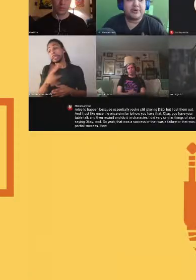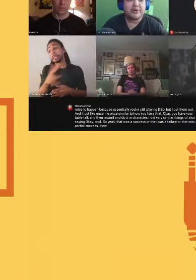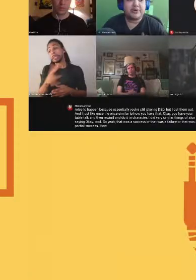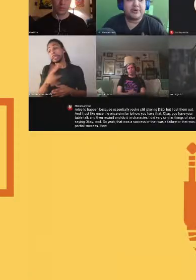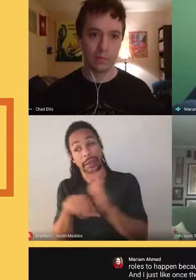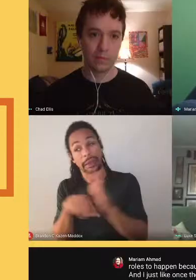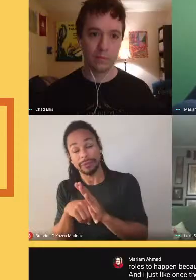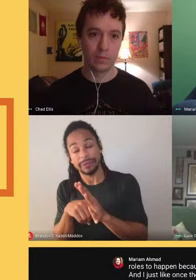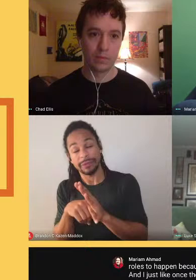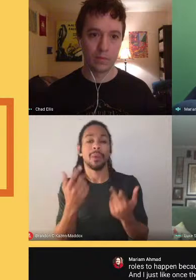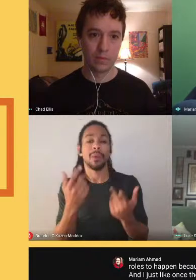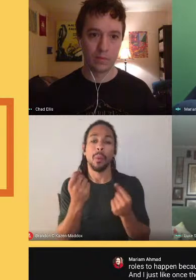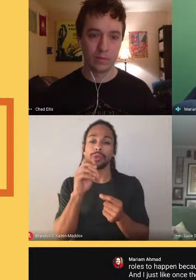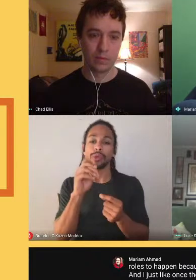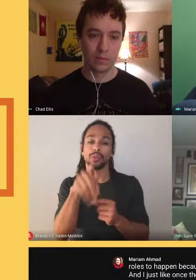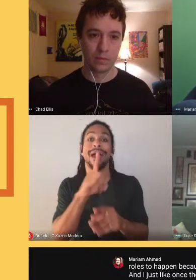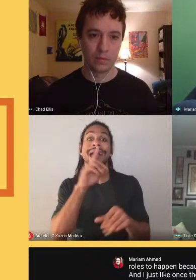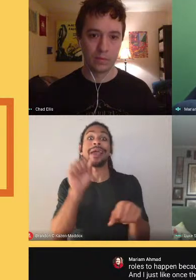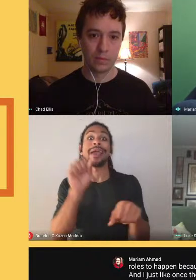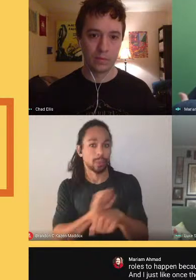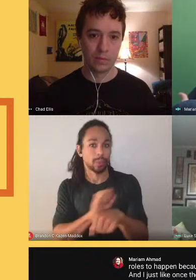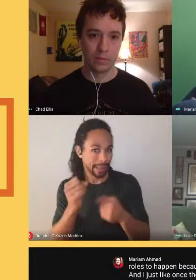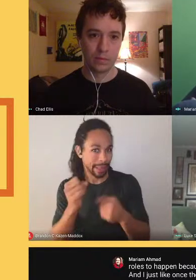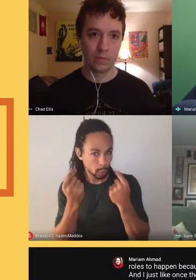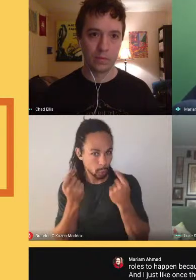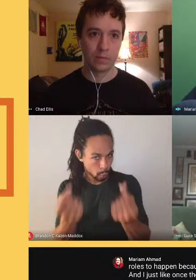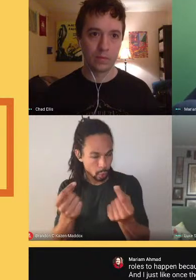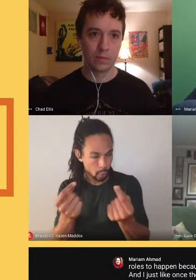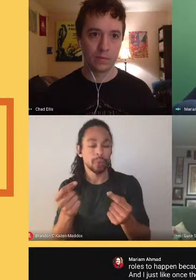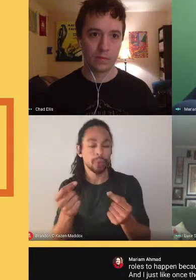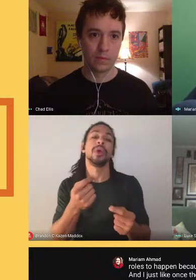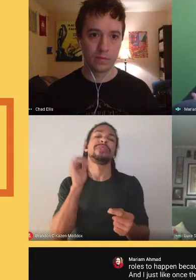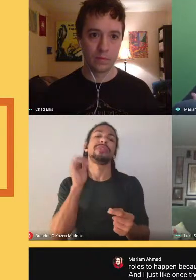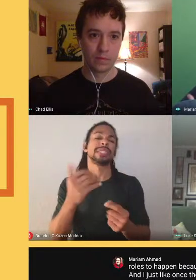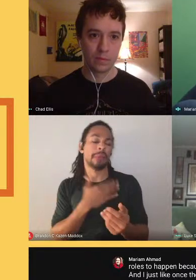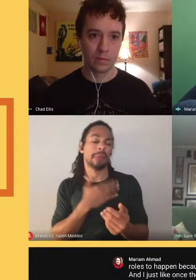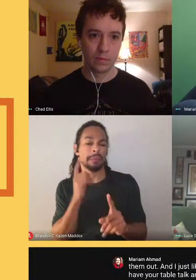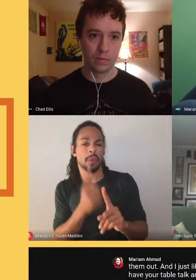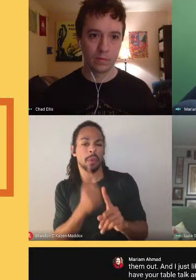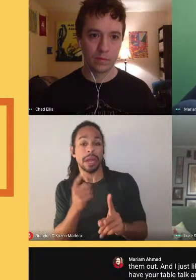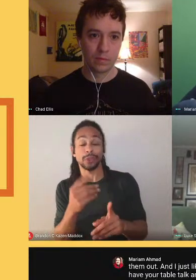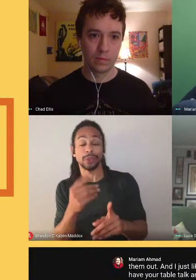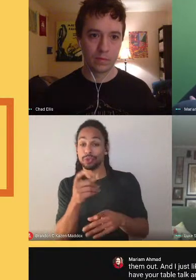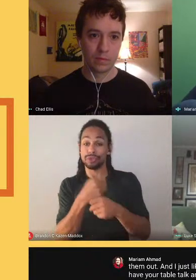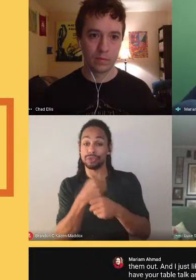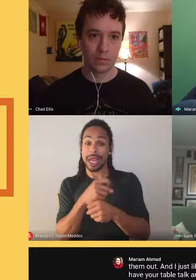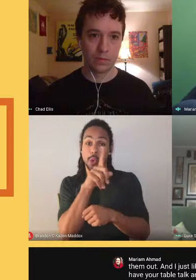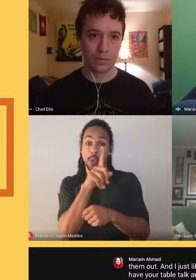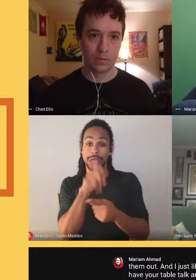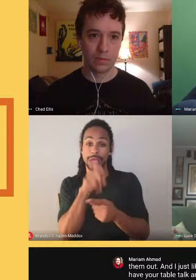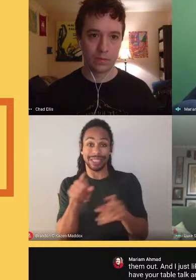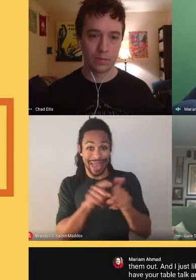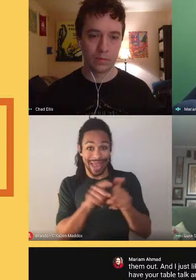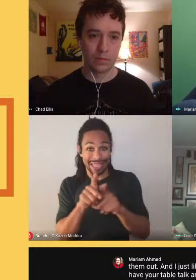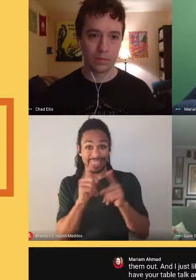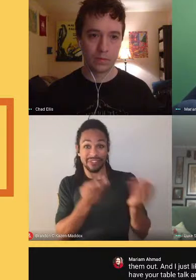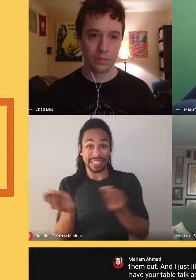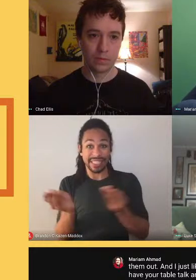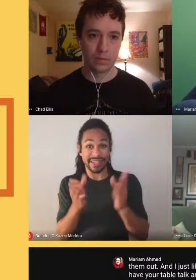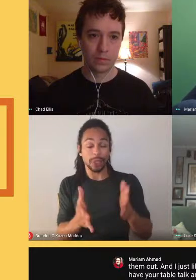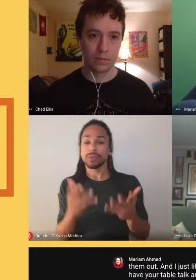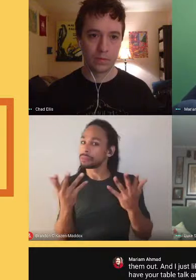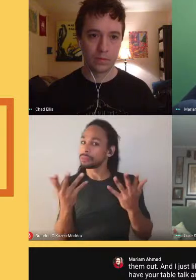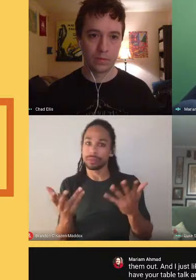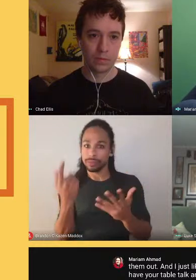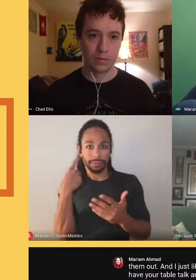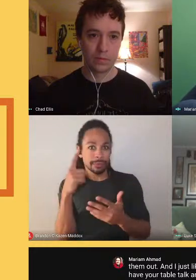of create questions as the facilitator to make sure the players say